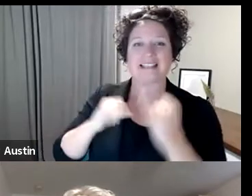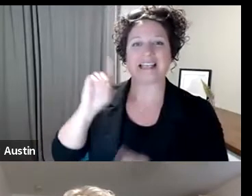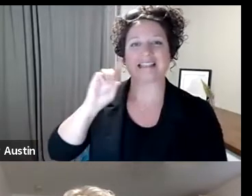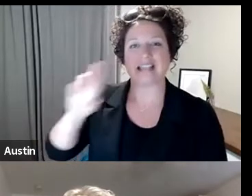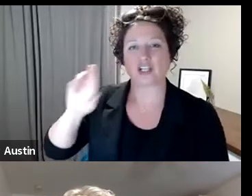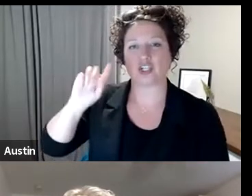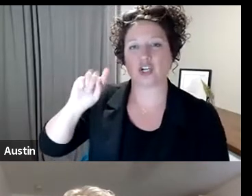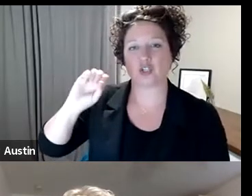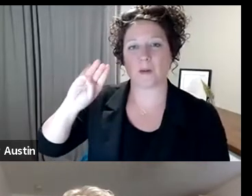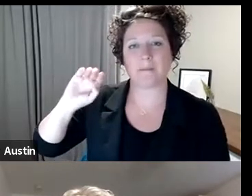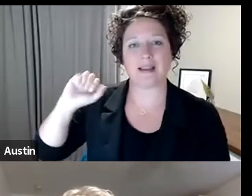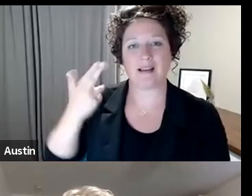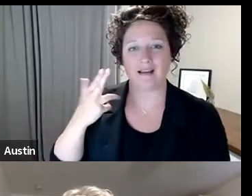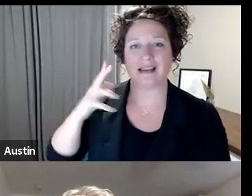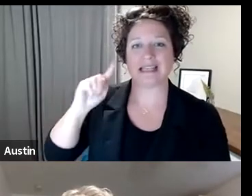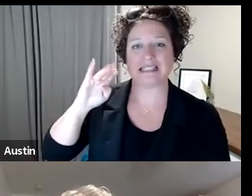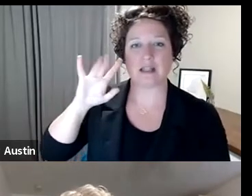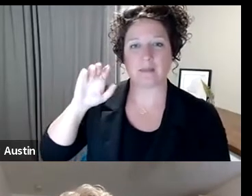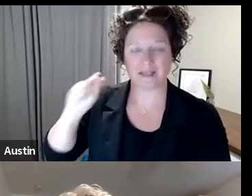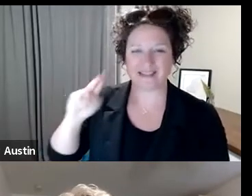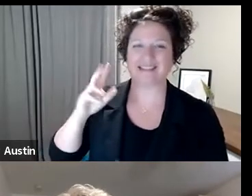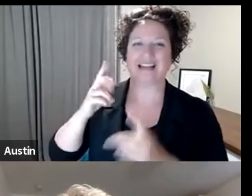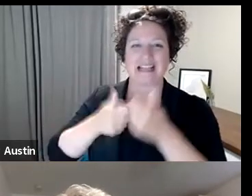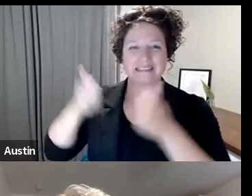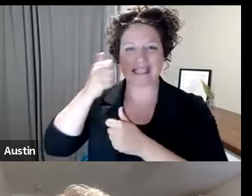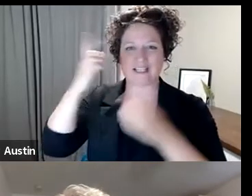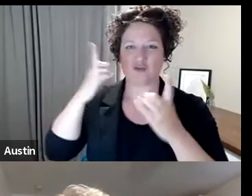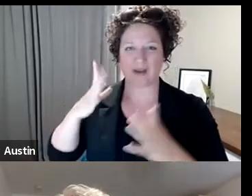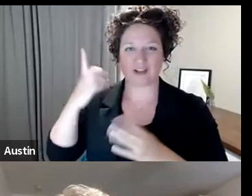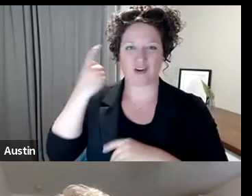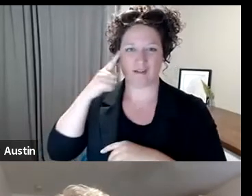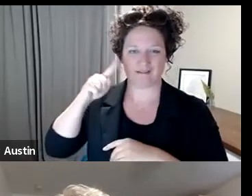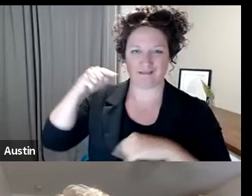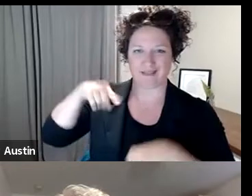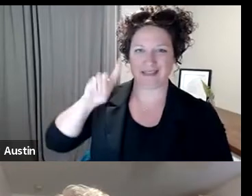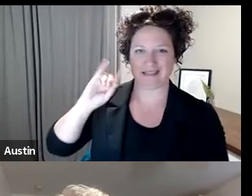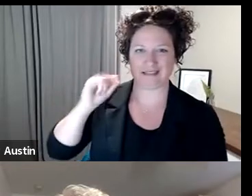Tillman, the Executive Director of the Digital Impact and Governance